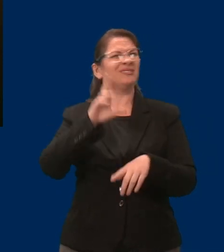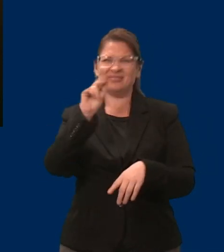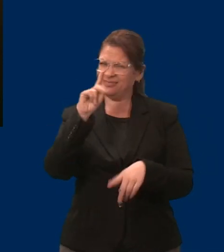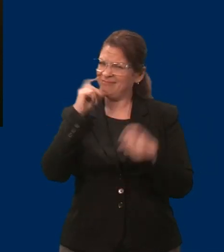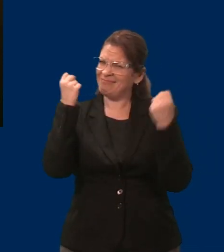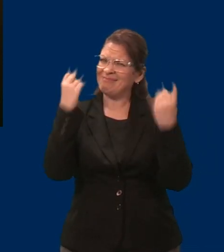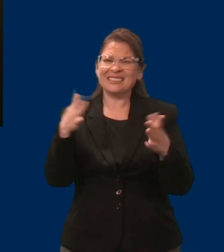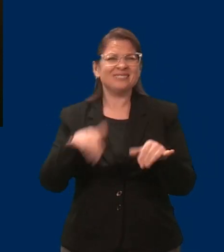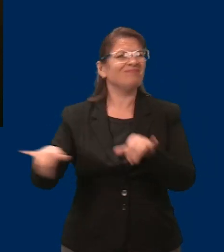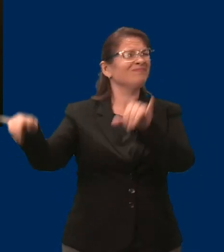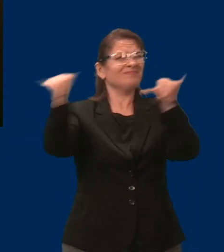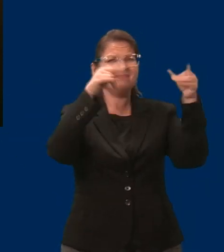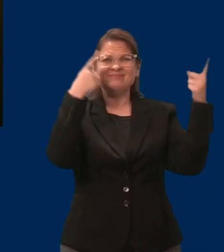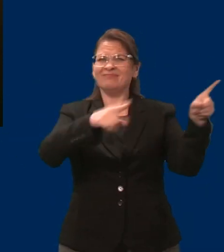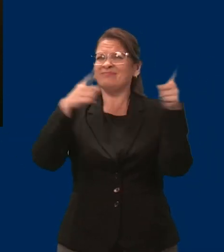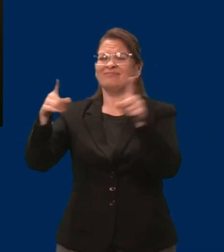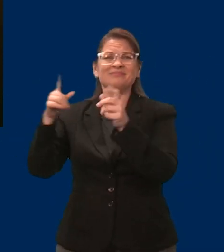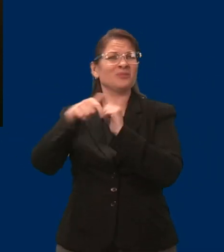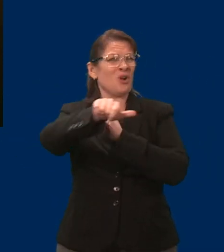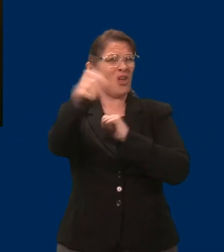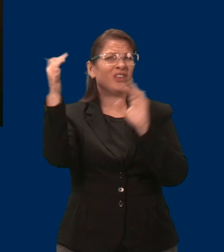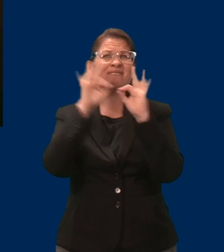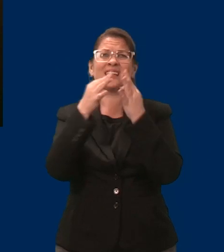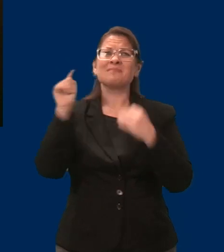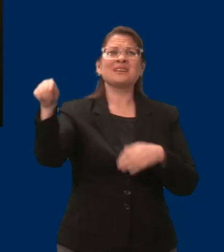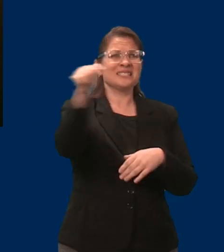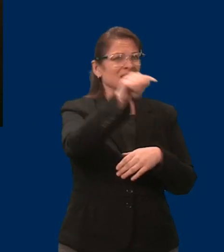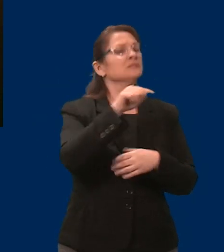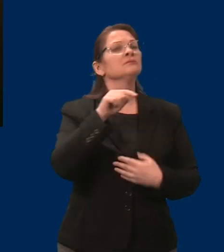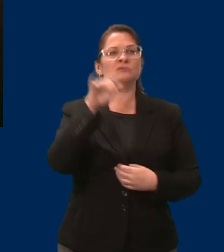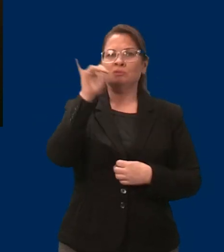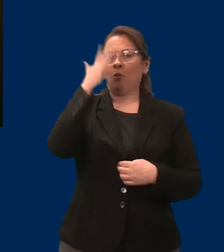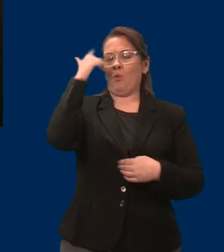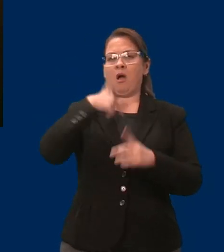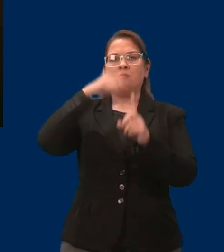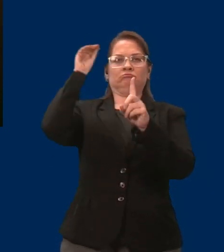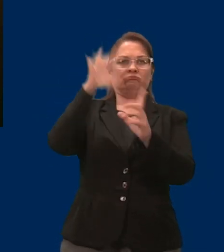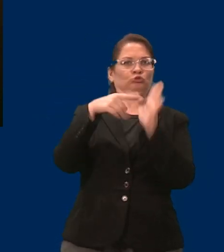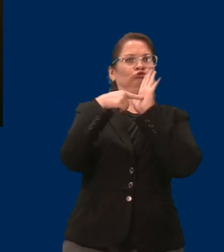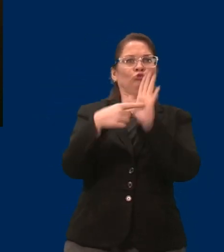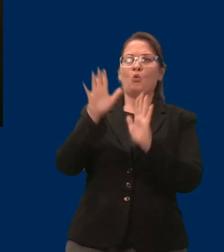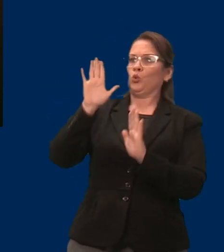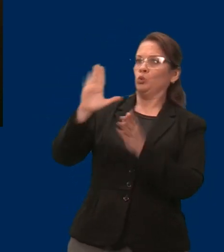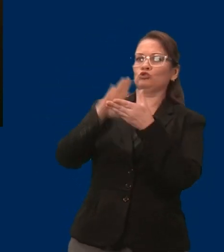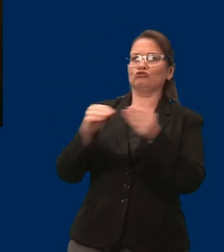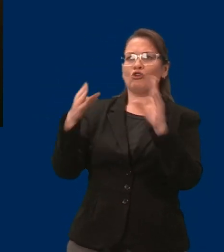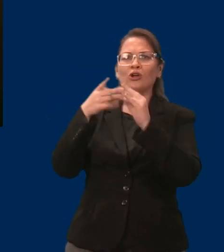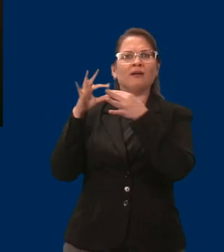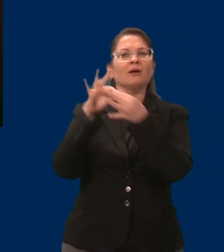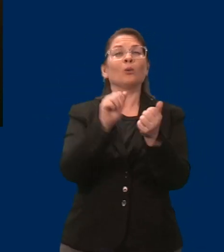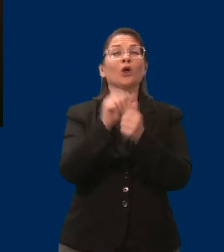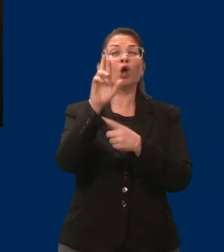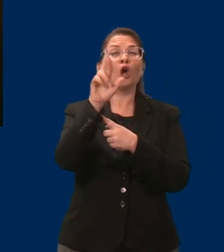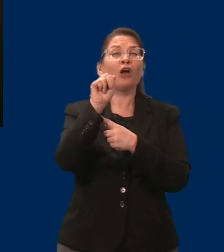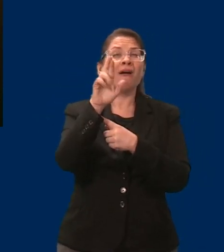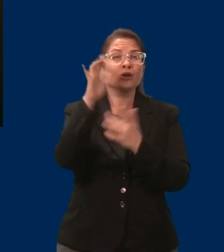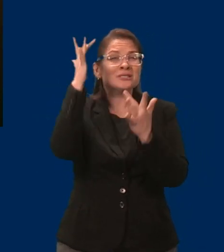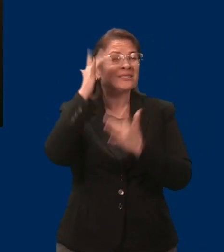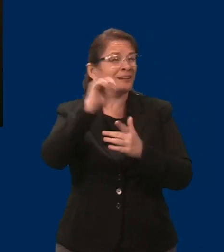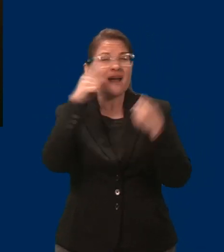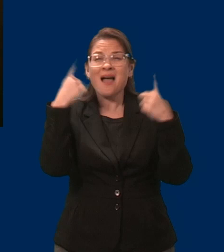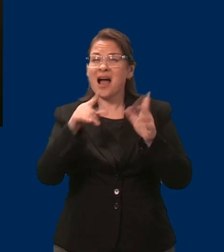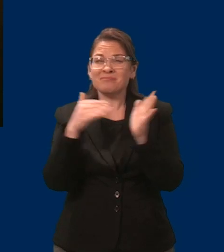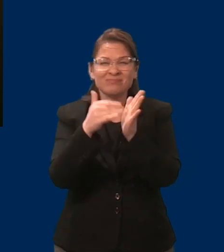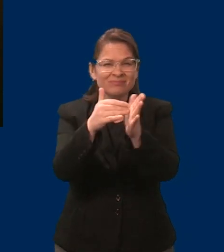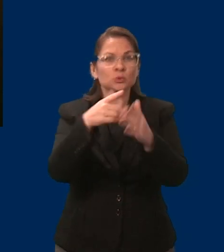is put Anne's story kind of in the context of the rare disease community to help people understand what our community is facing.